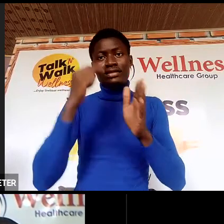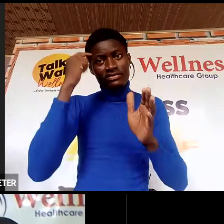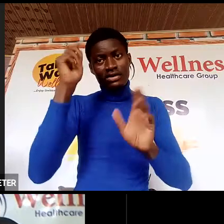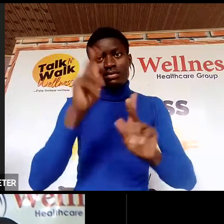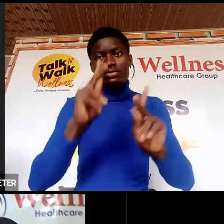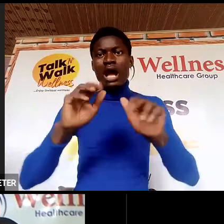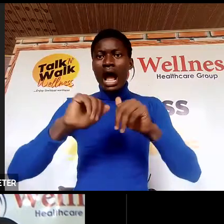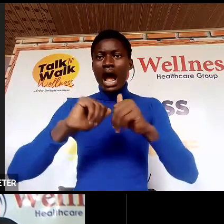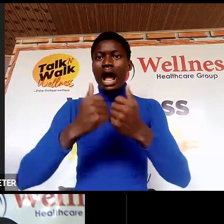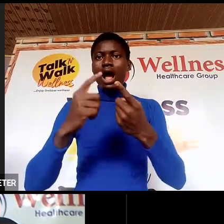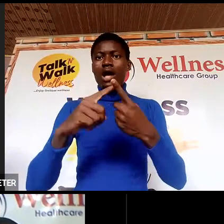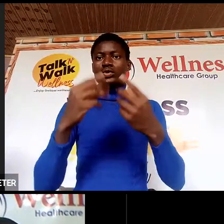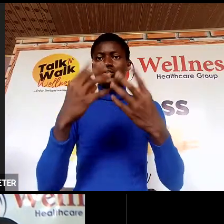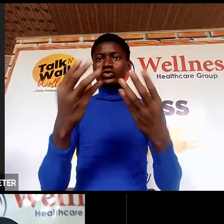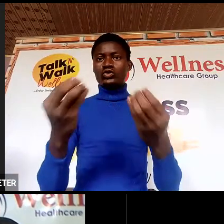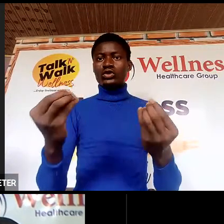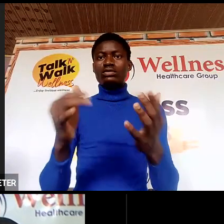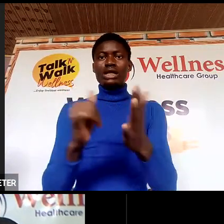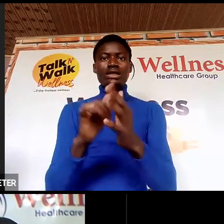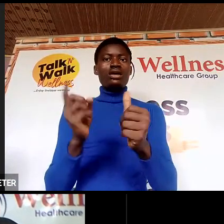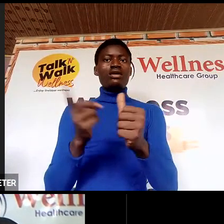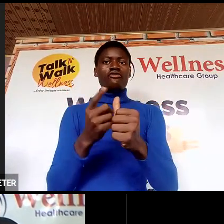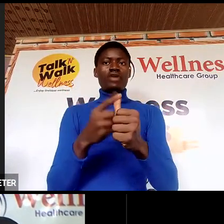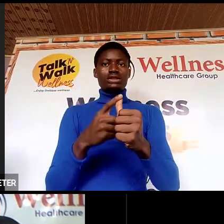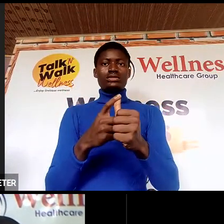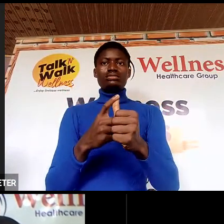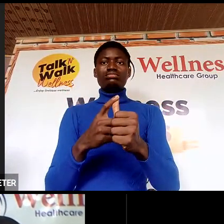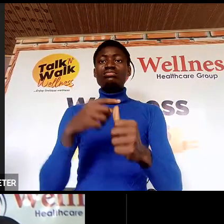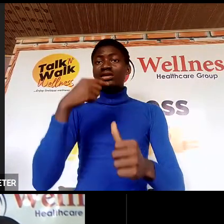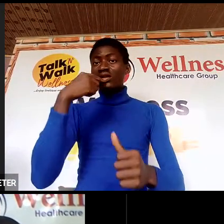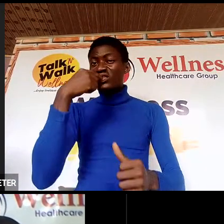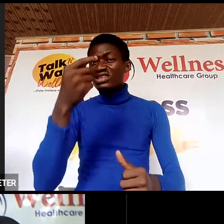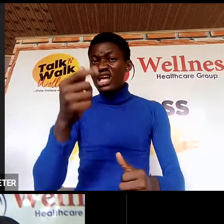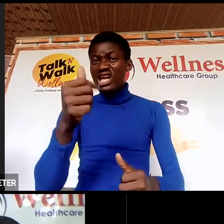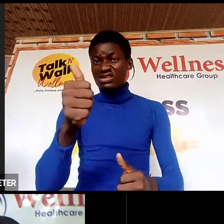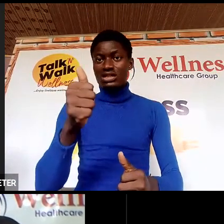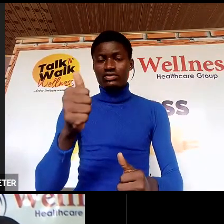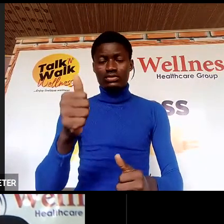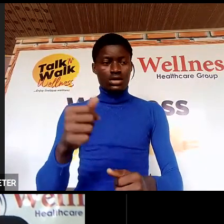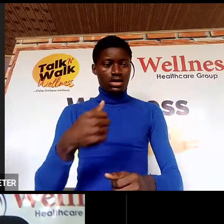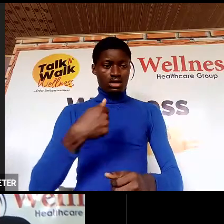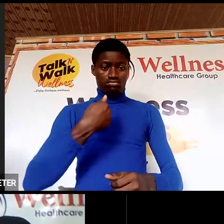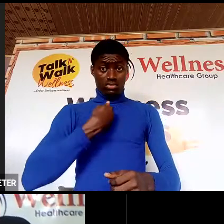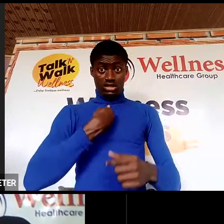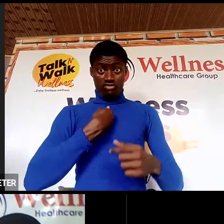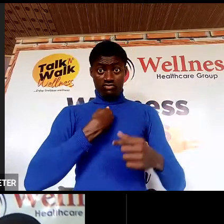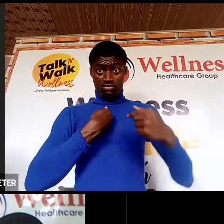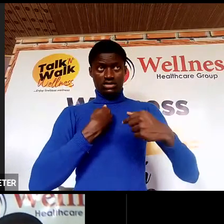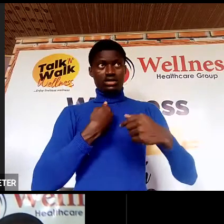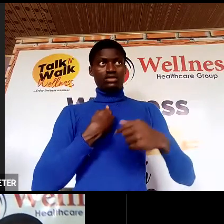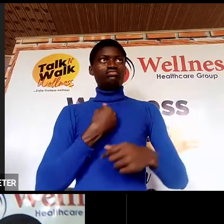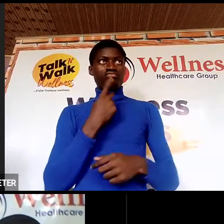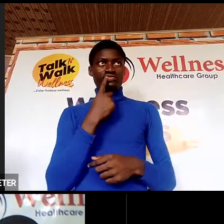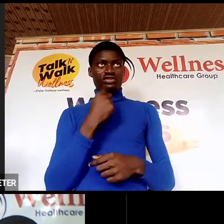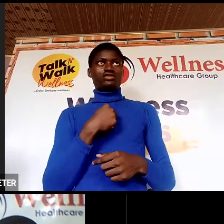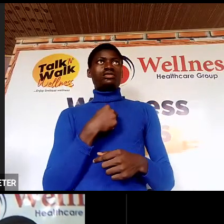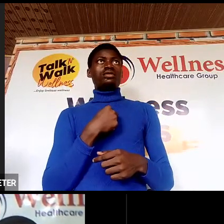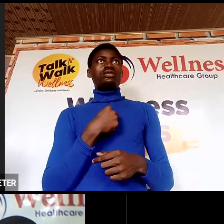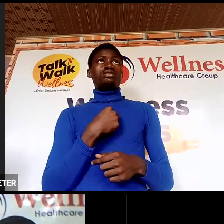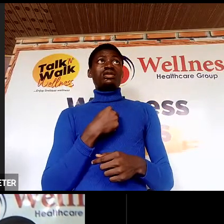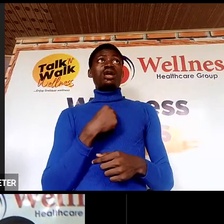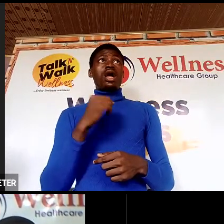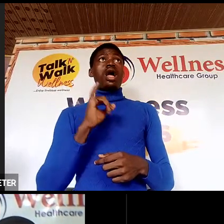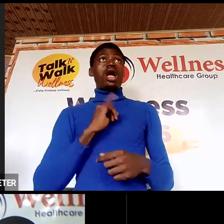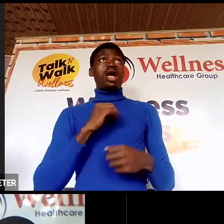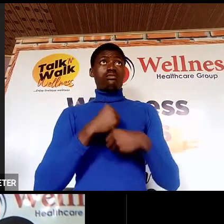because you are the one taking the decision as to what you can do, knowing that you cannot do everything. Prioritize what you can do and what you